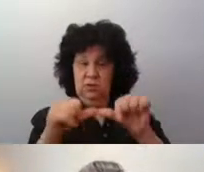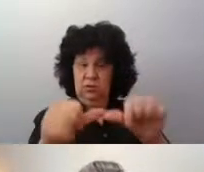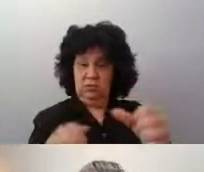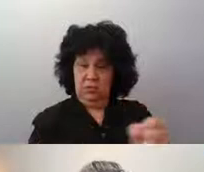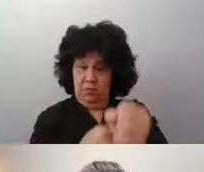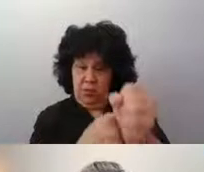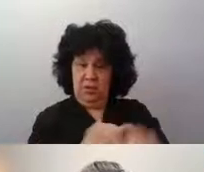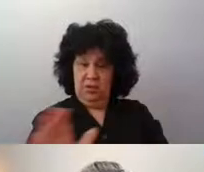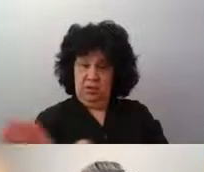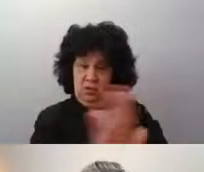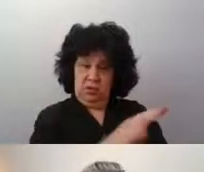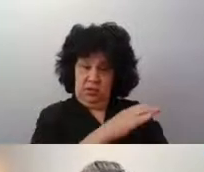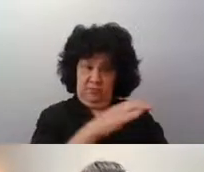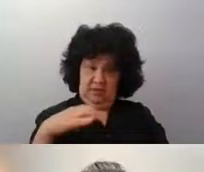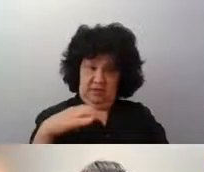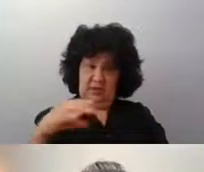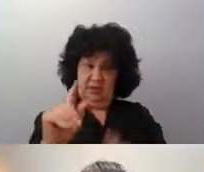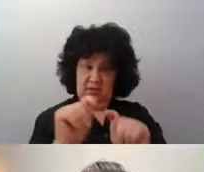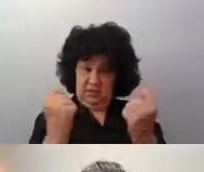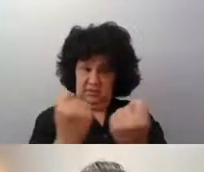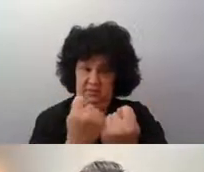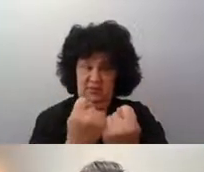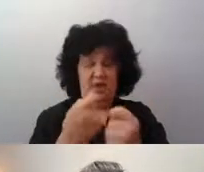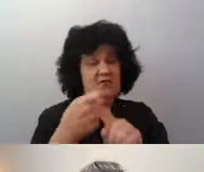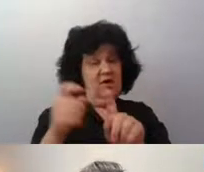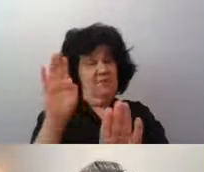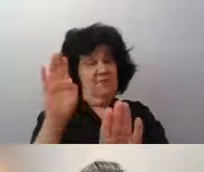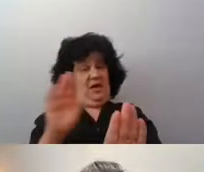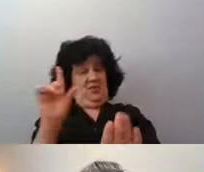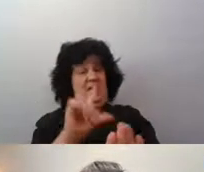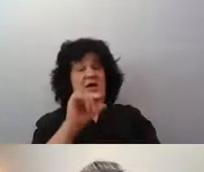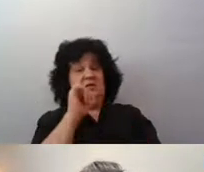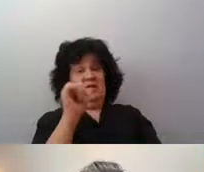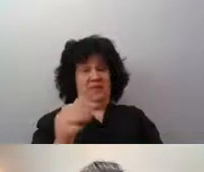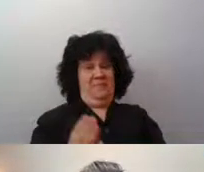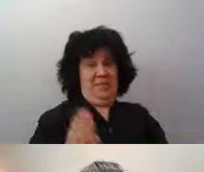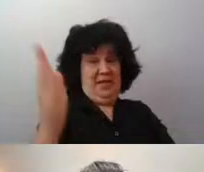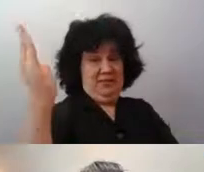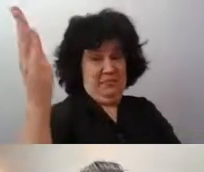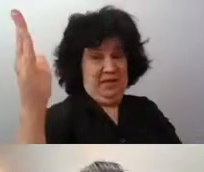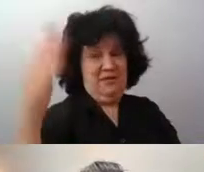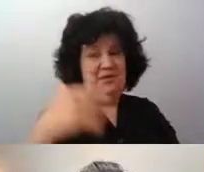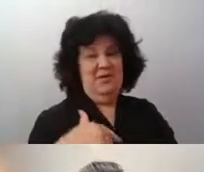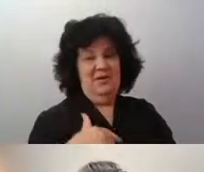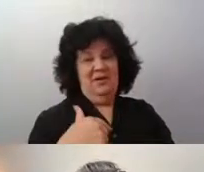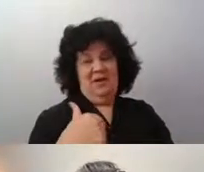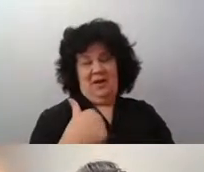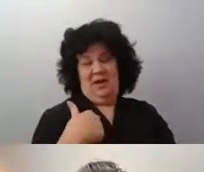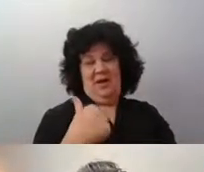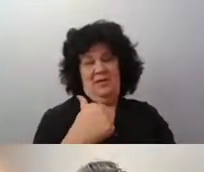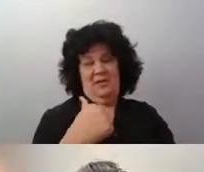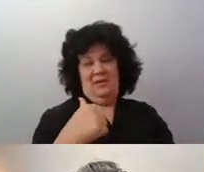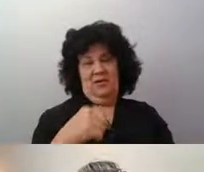and the whole team, from the background, not as the speaker. So I'm not going anywhere as you do your actual work. I will